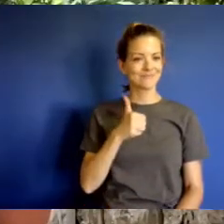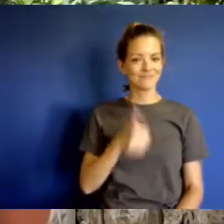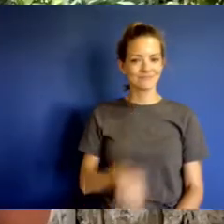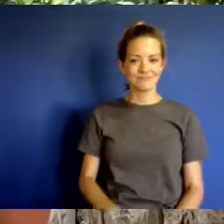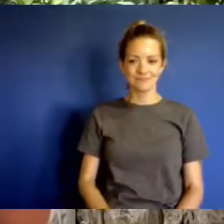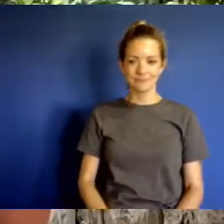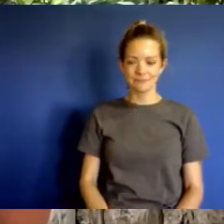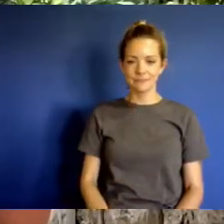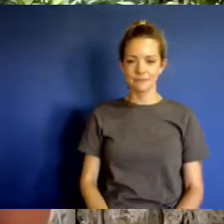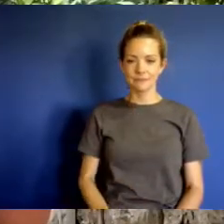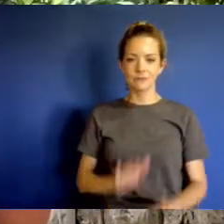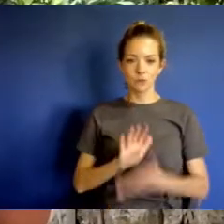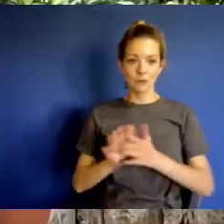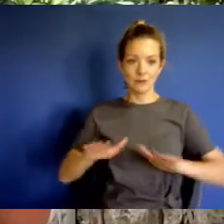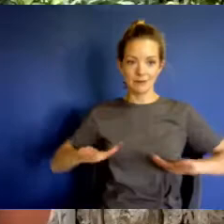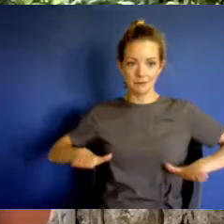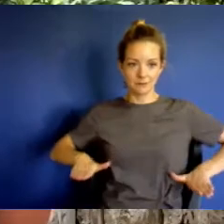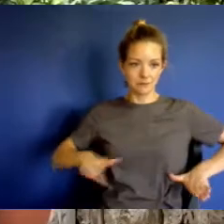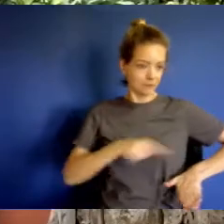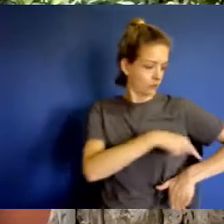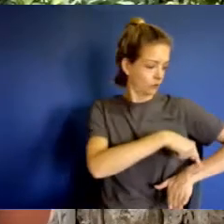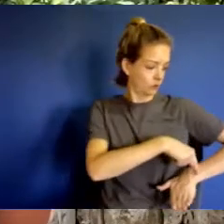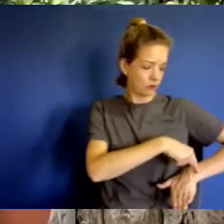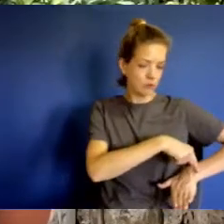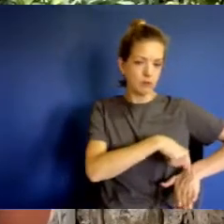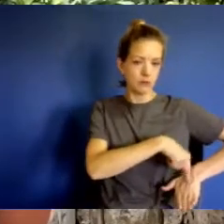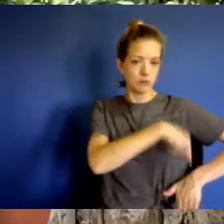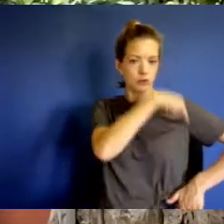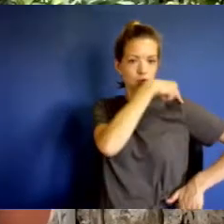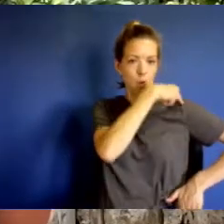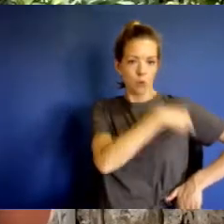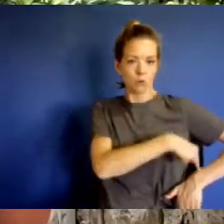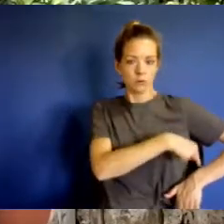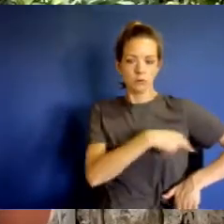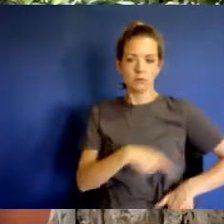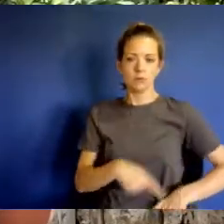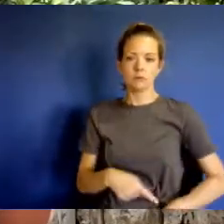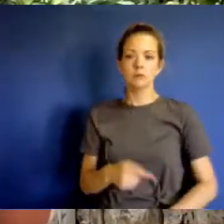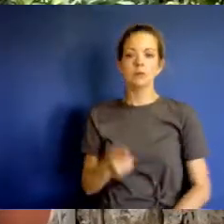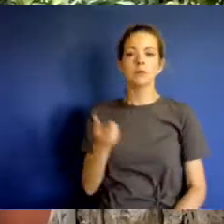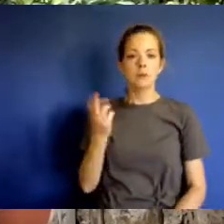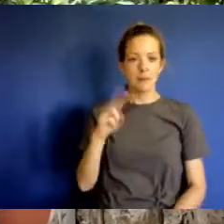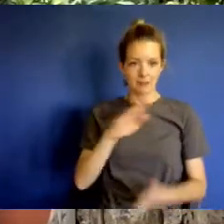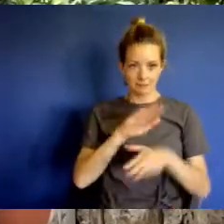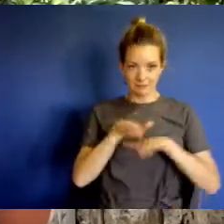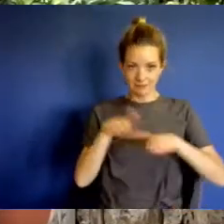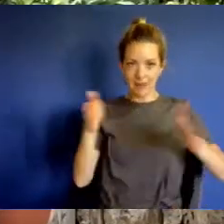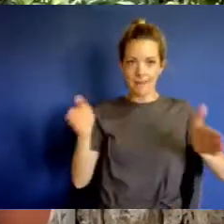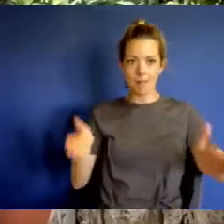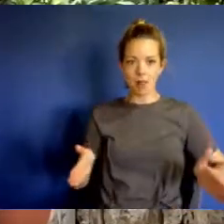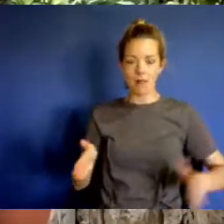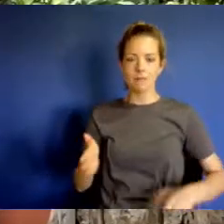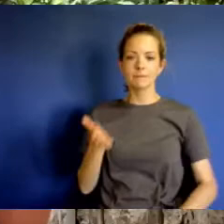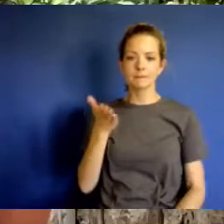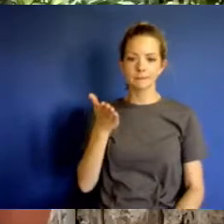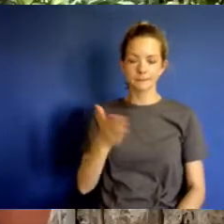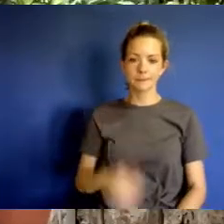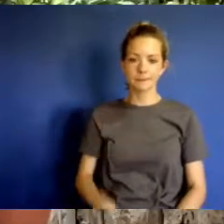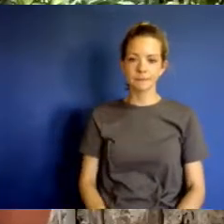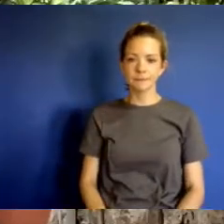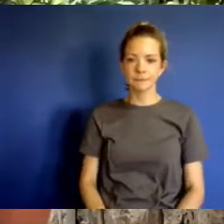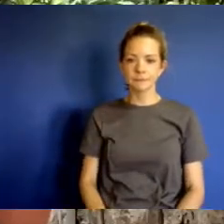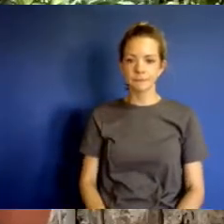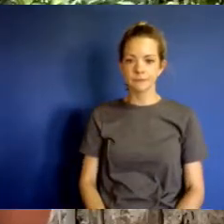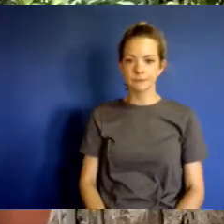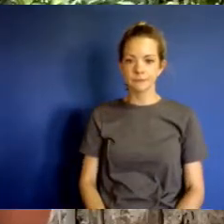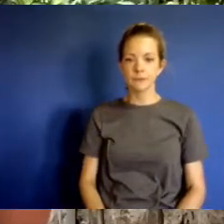Wonderful. Okay, so I'm going to bring our hands under our shoulders again and come back onto all fours. Okay,